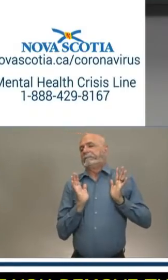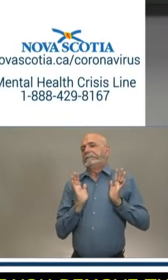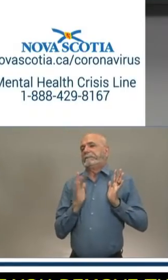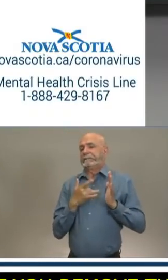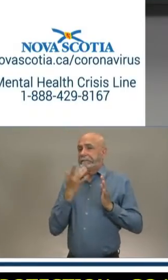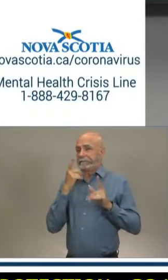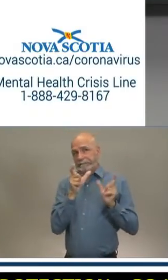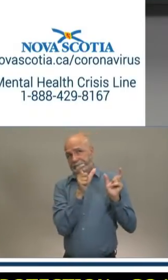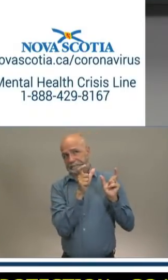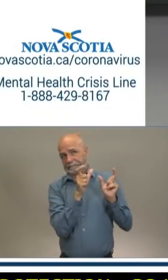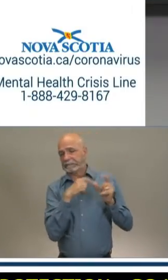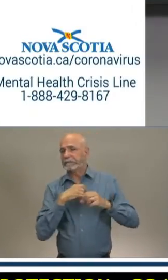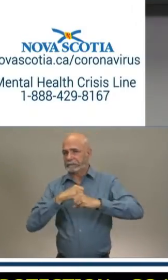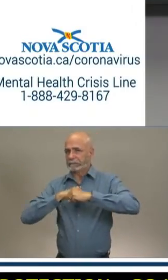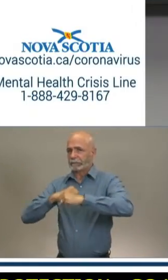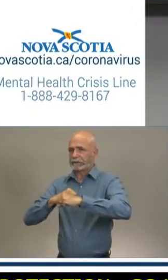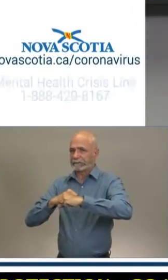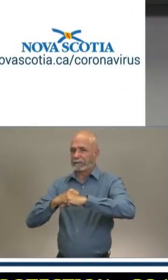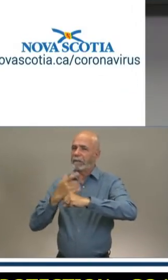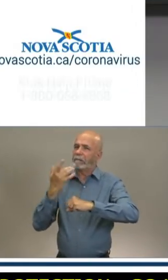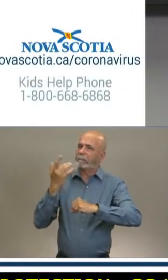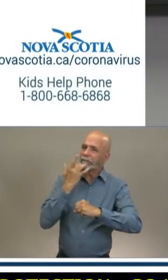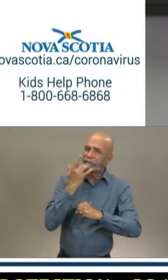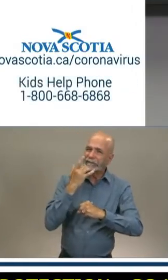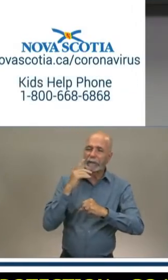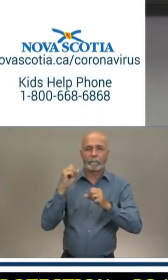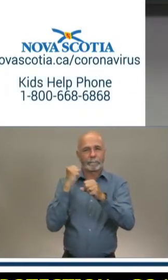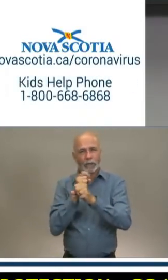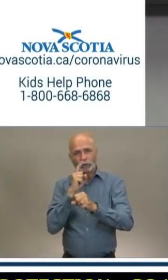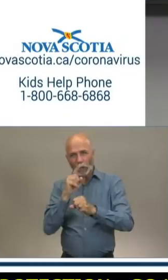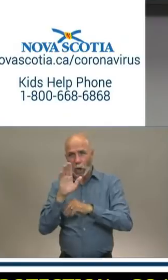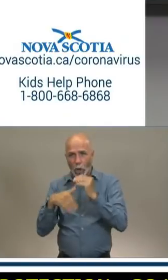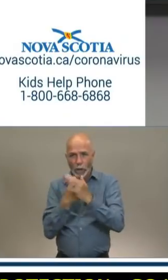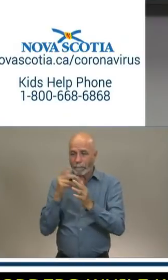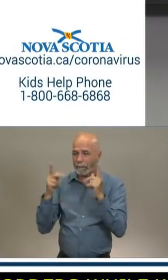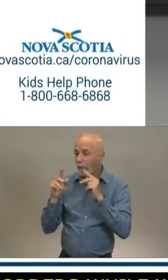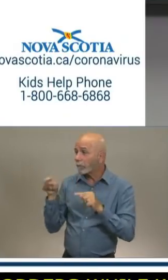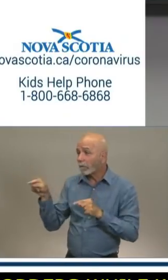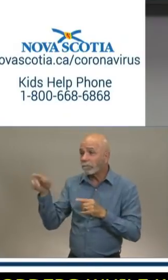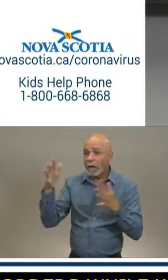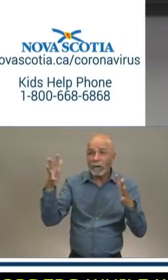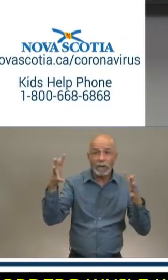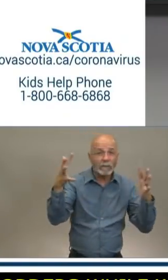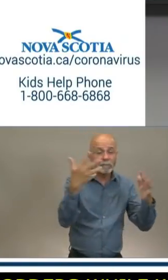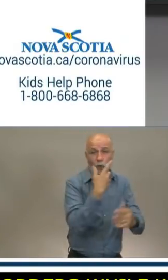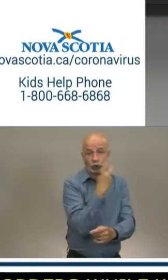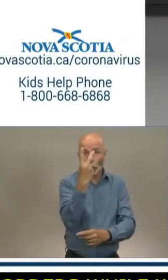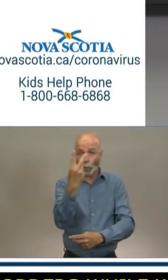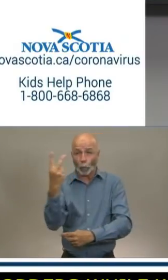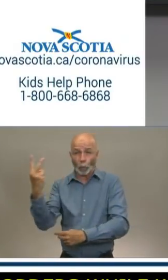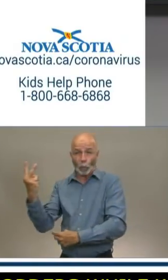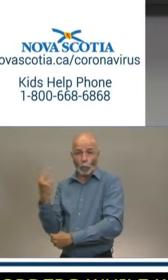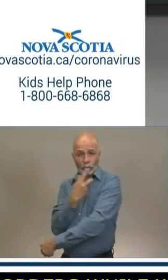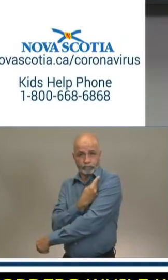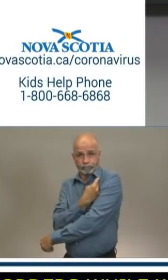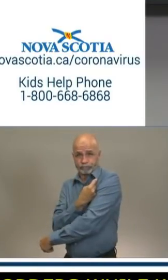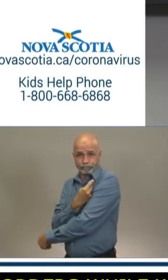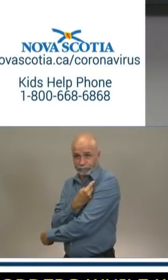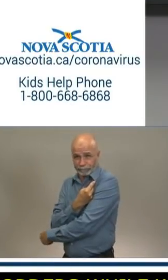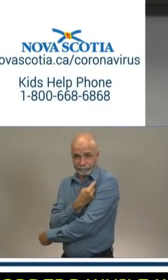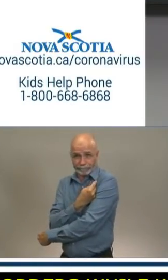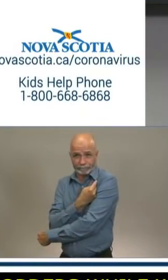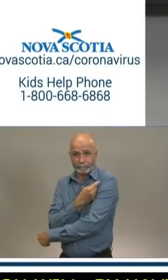having sufficient levels of uptake of the 2 doses, the second dose of vaccine, especially for those who are at higher risk,